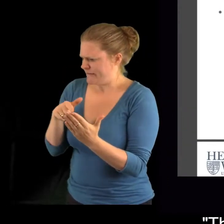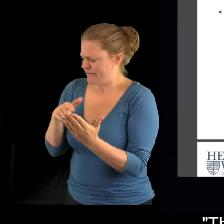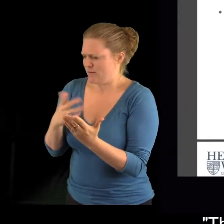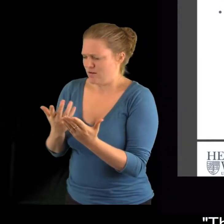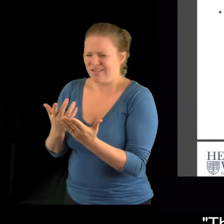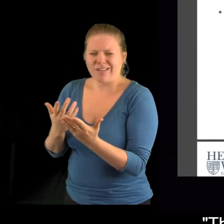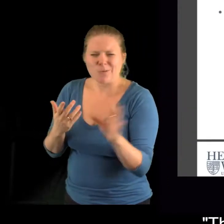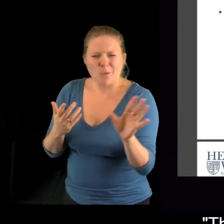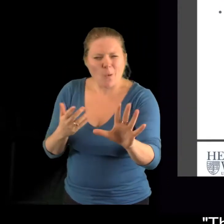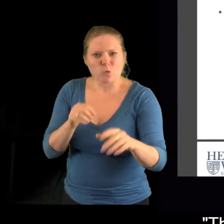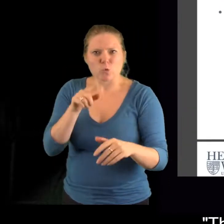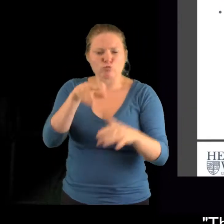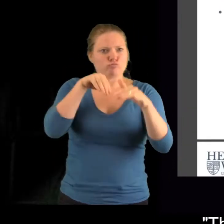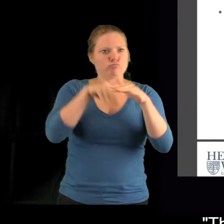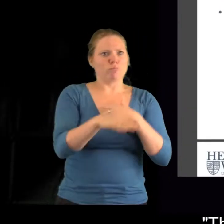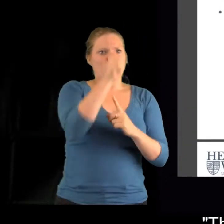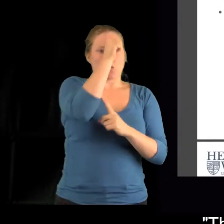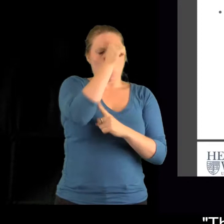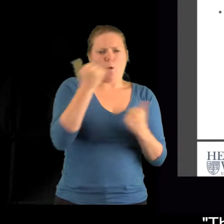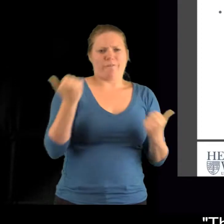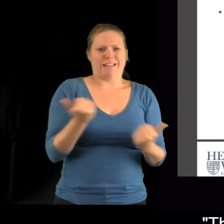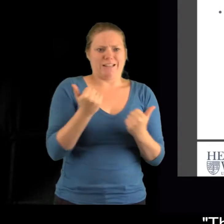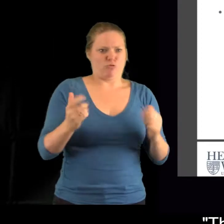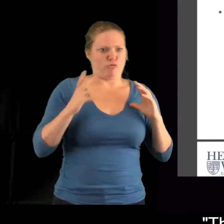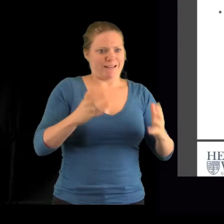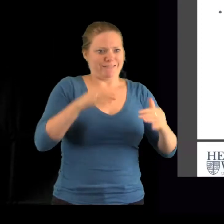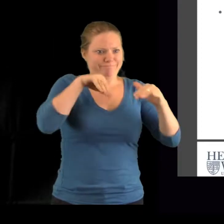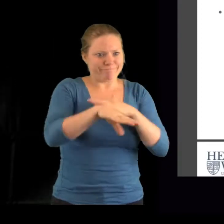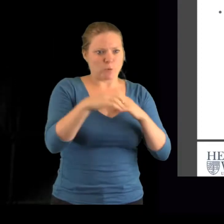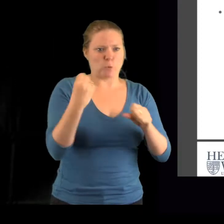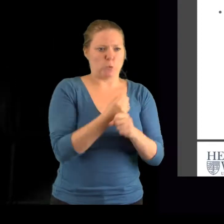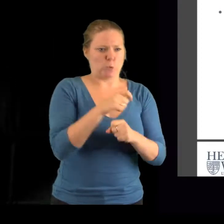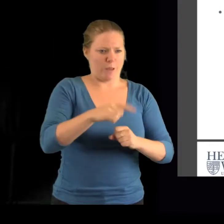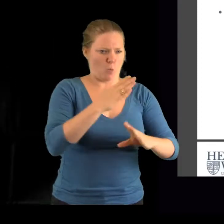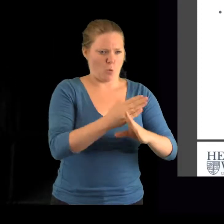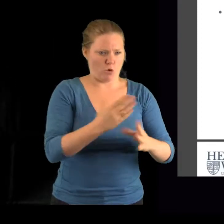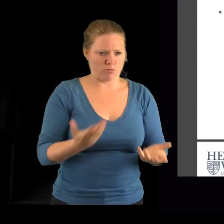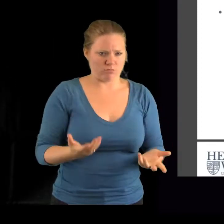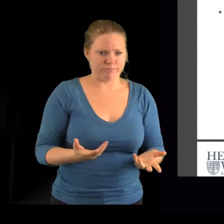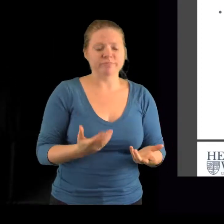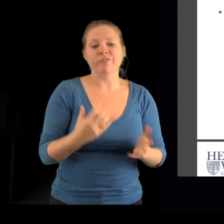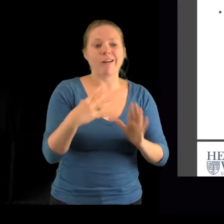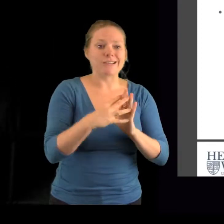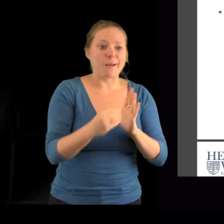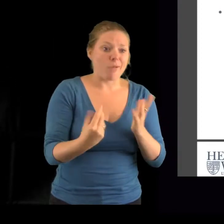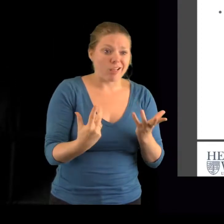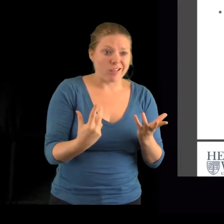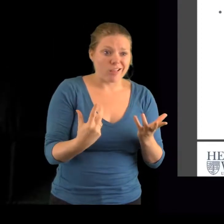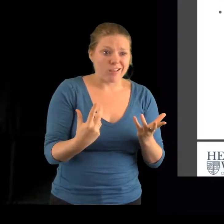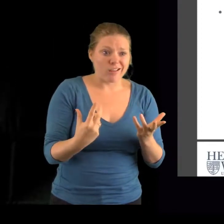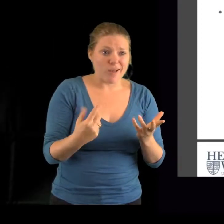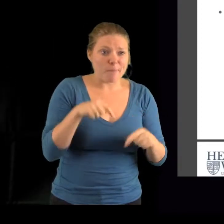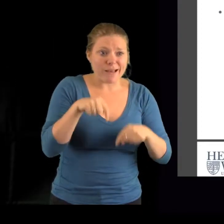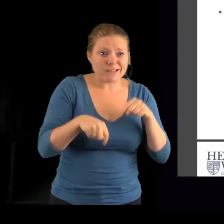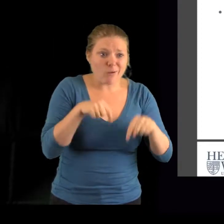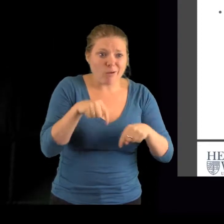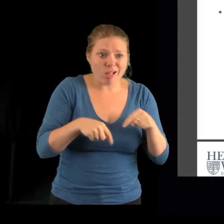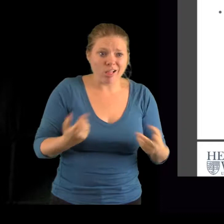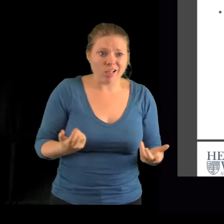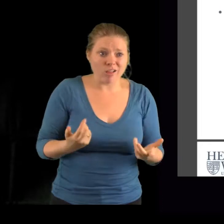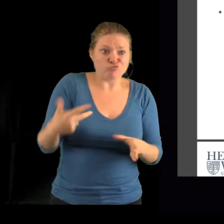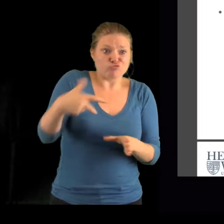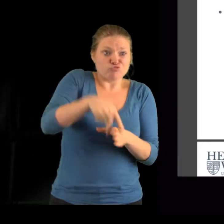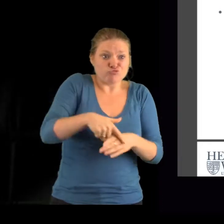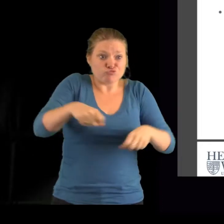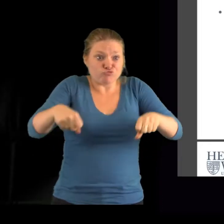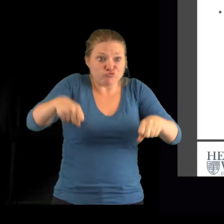It's the act of just knowing what to do. So for example, riding a bicycle. Yeah?